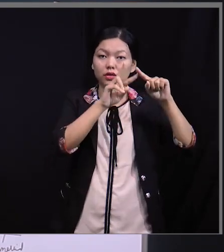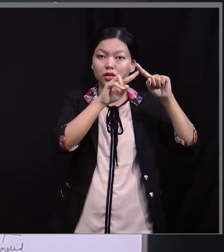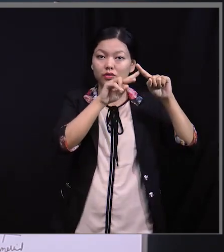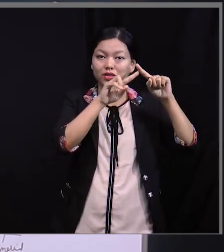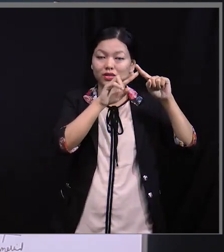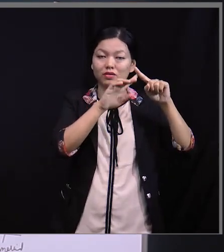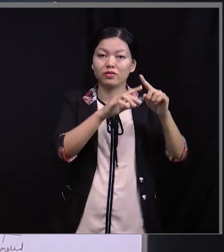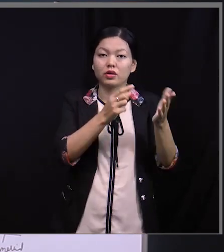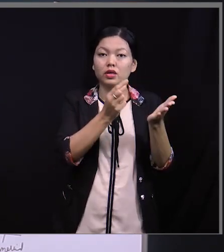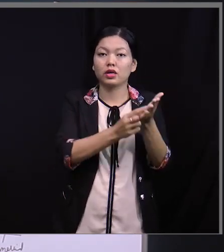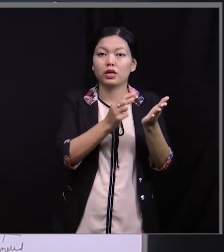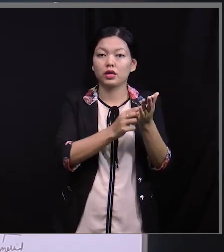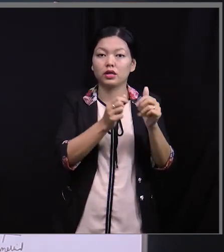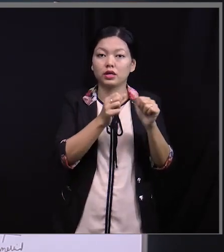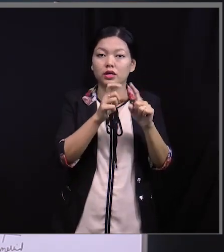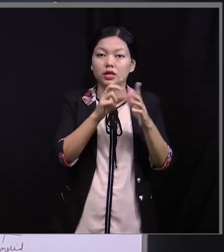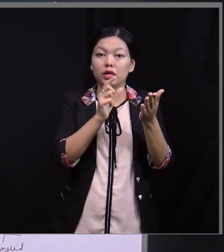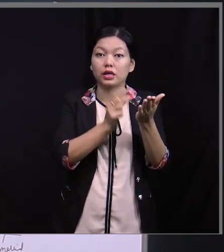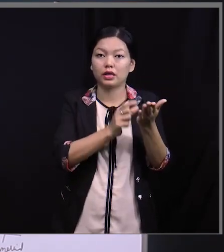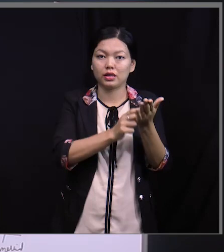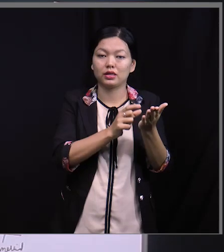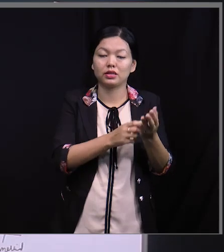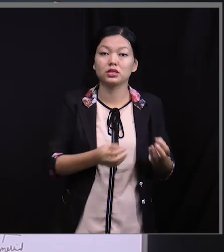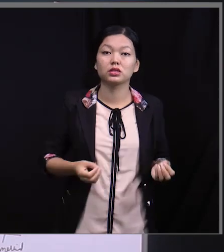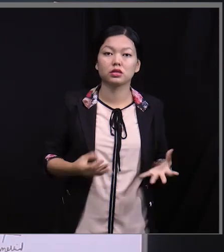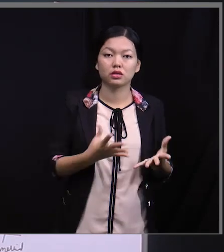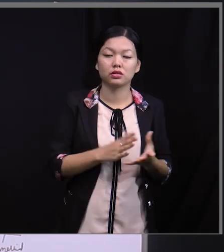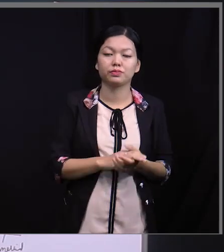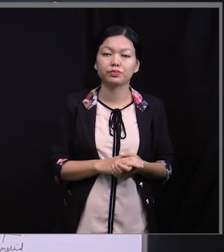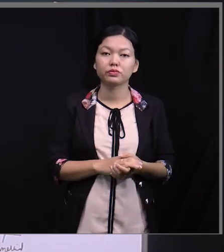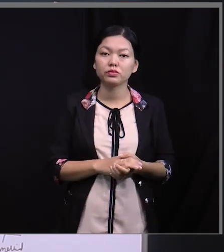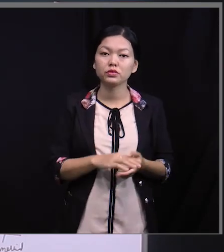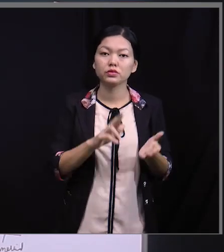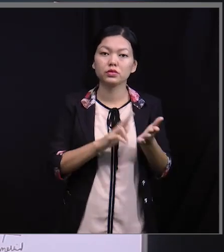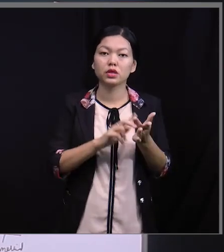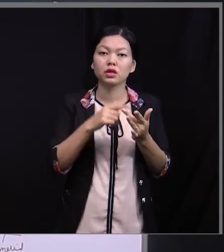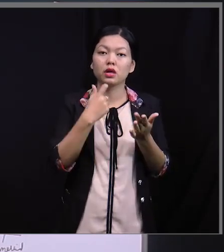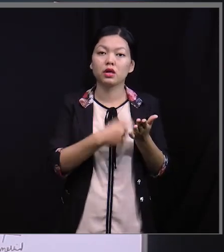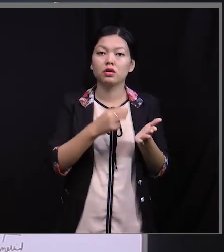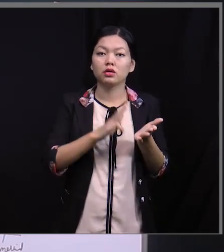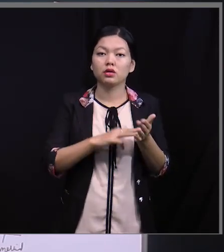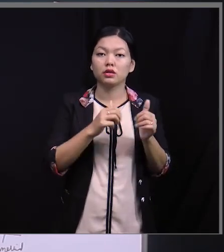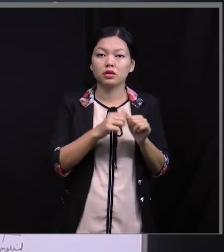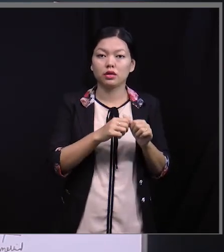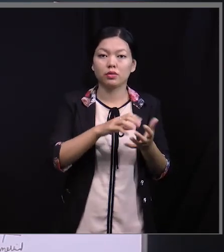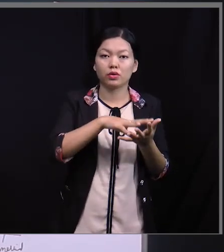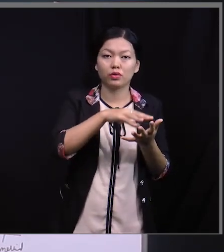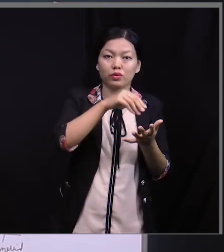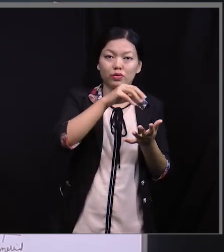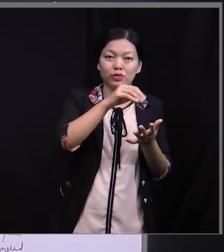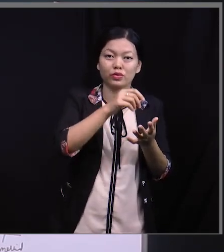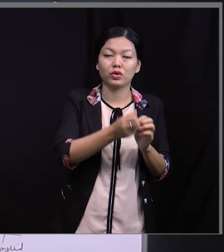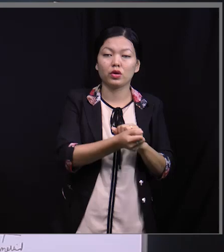he earns 2,500 crores annually, and Nirma washing detergent holds 40% of